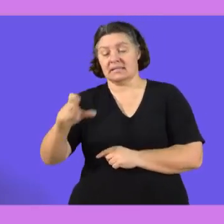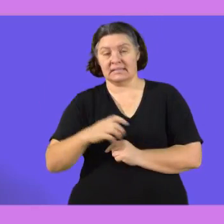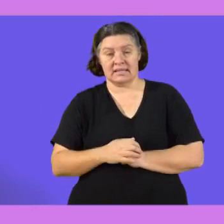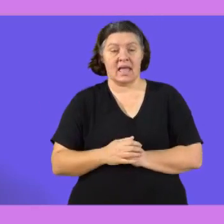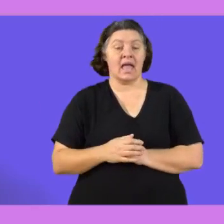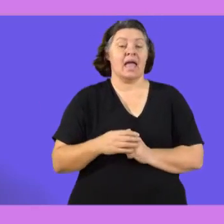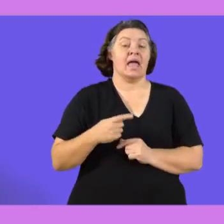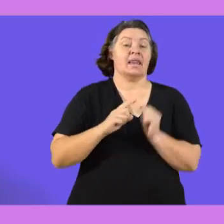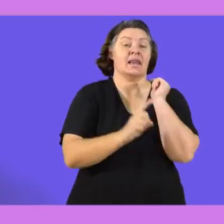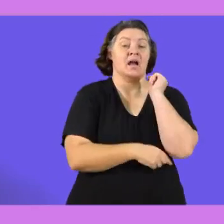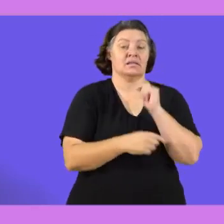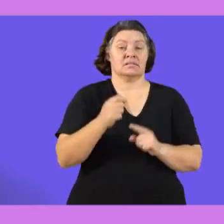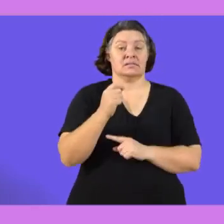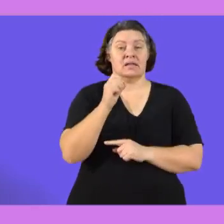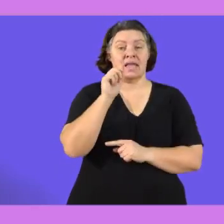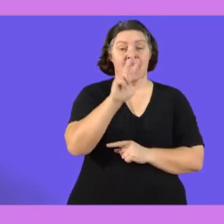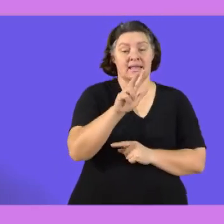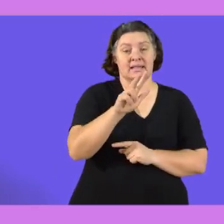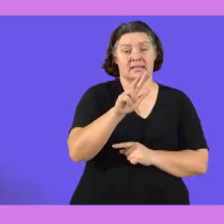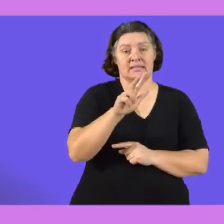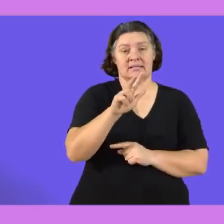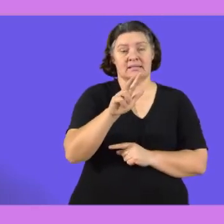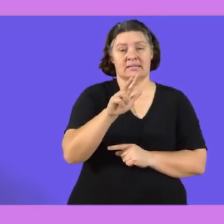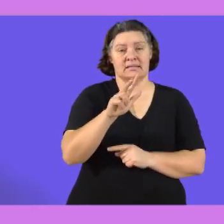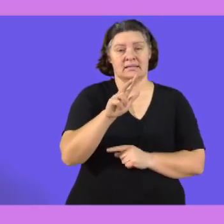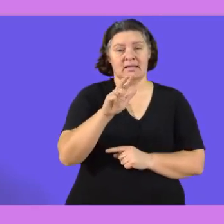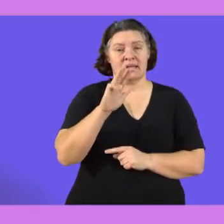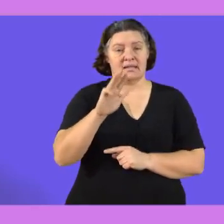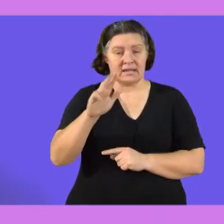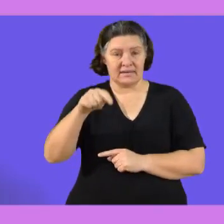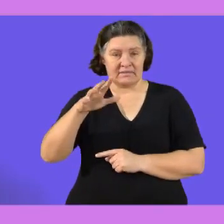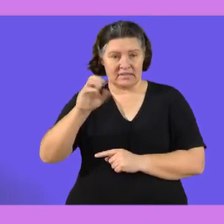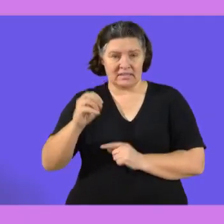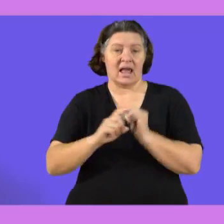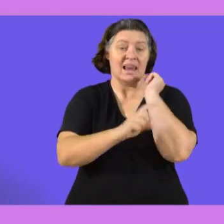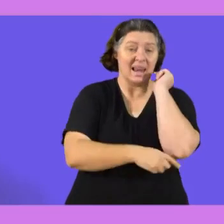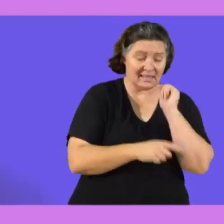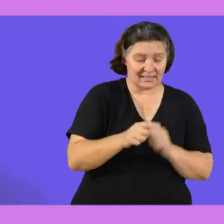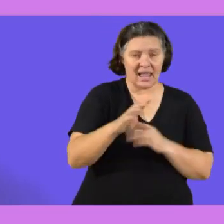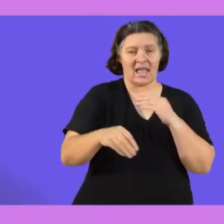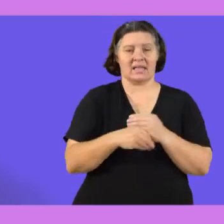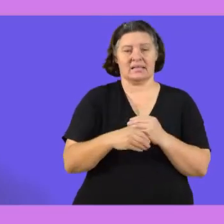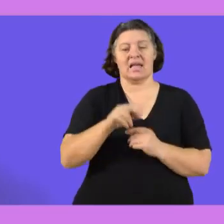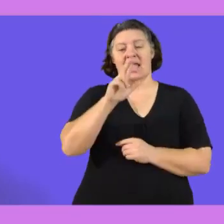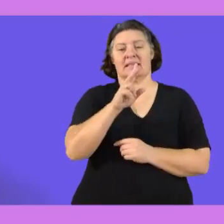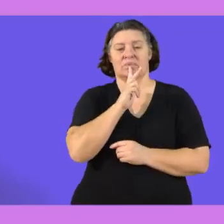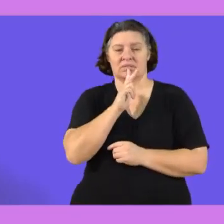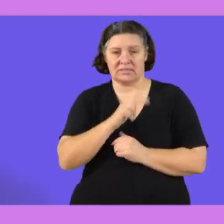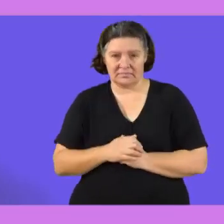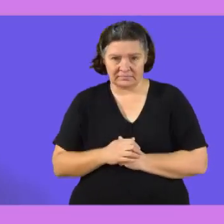Rand and 99 cents plus your 899 Rand 50 cents and then lastly